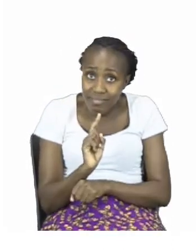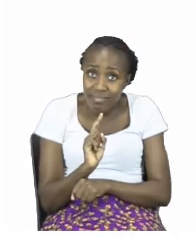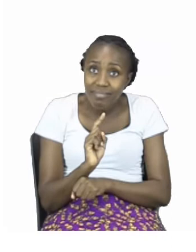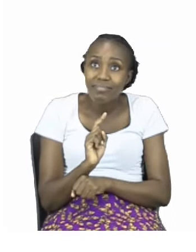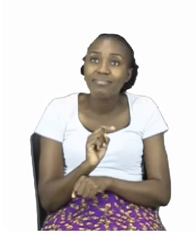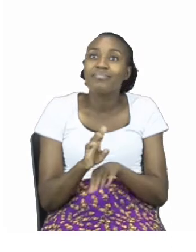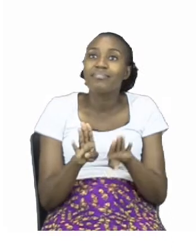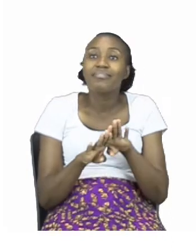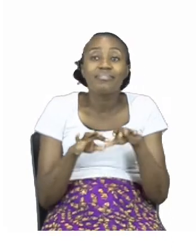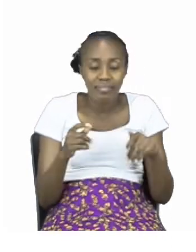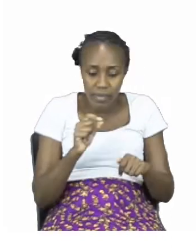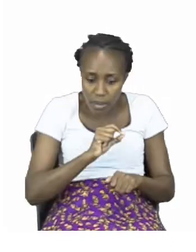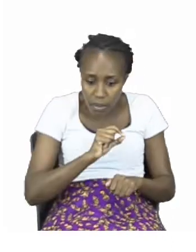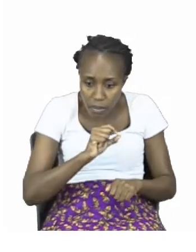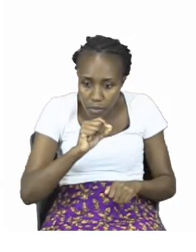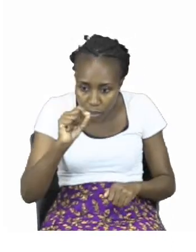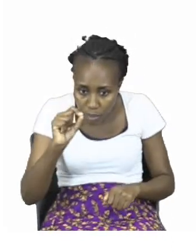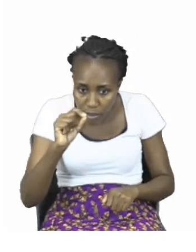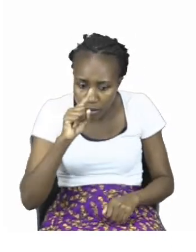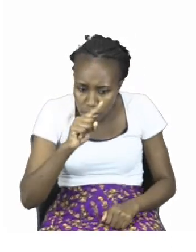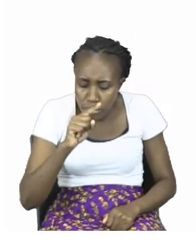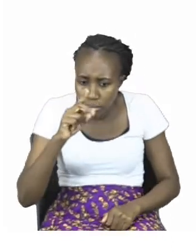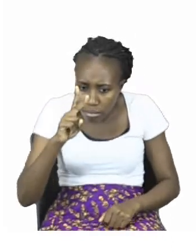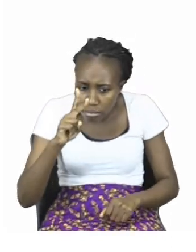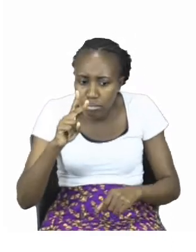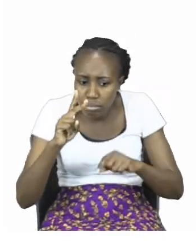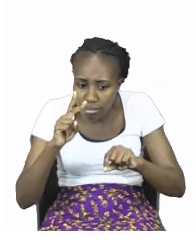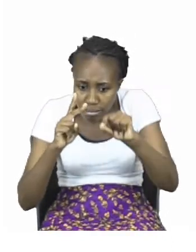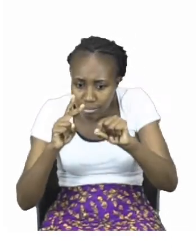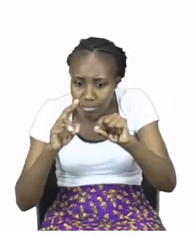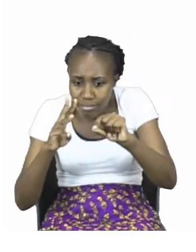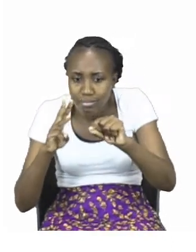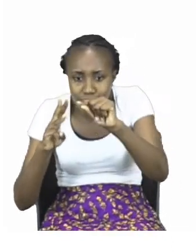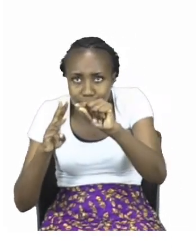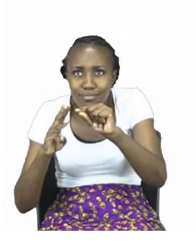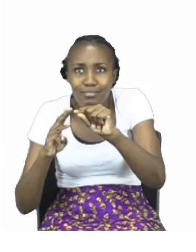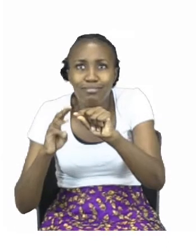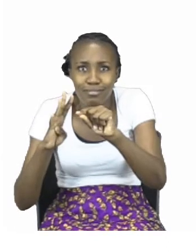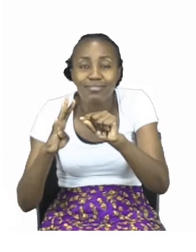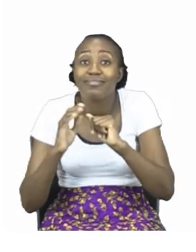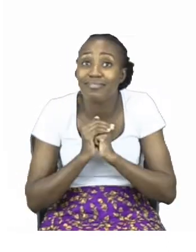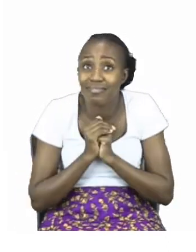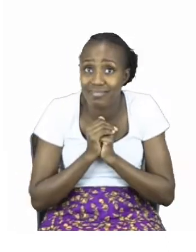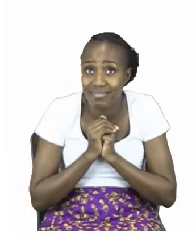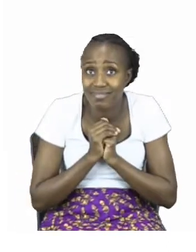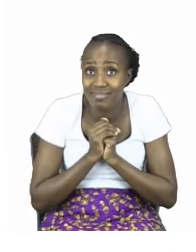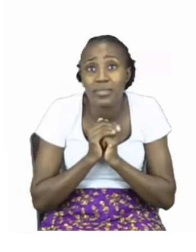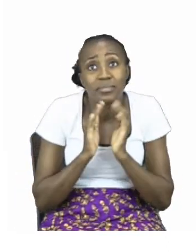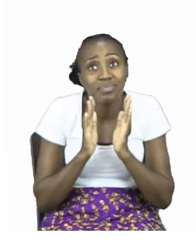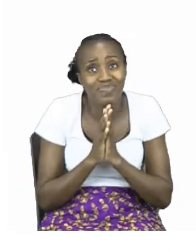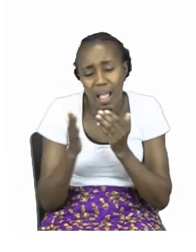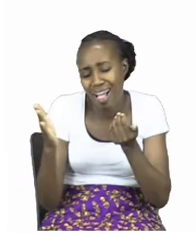and then if you count out loud. Now, because this is very simple, I'm going to have to ask you to do this